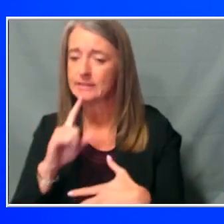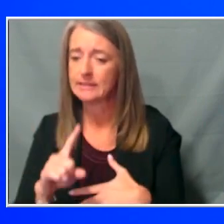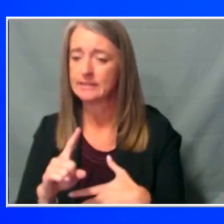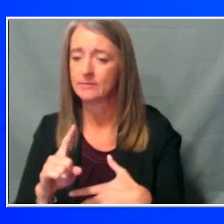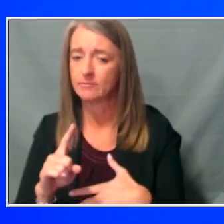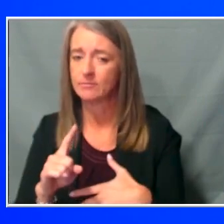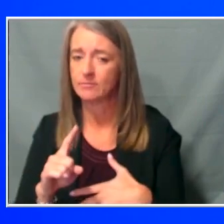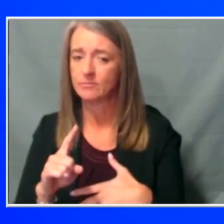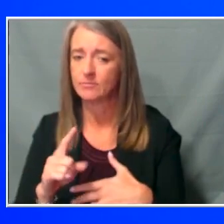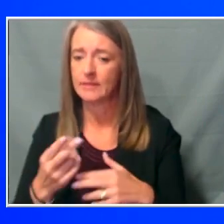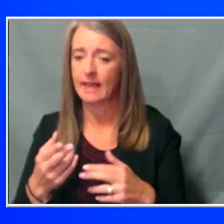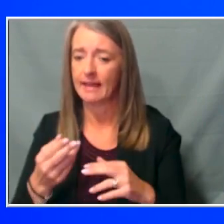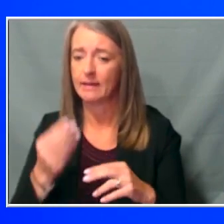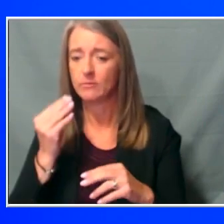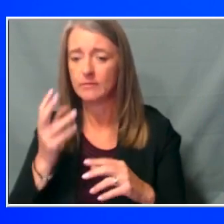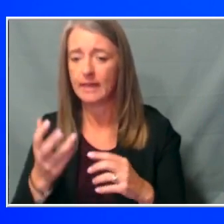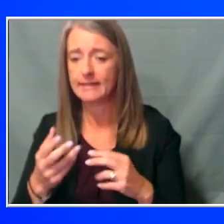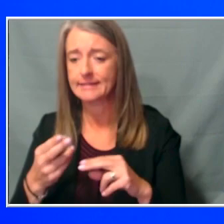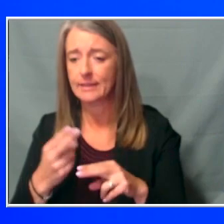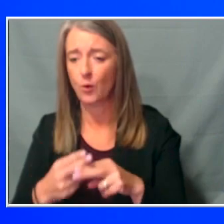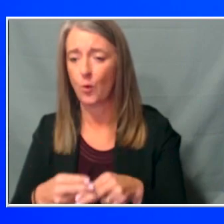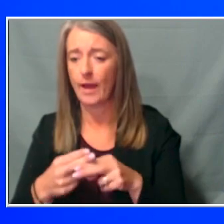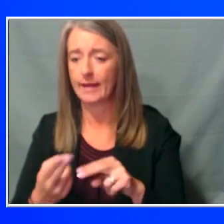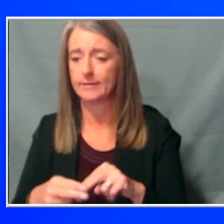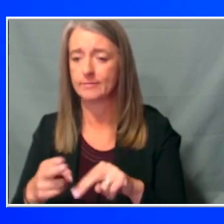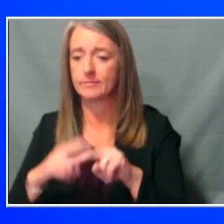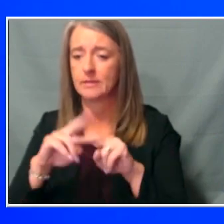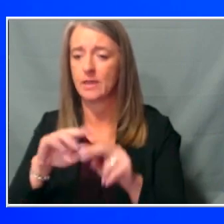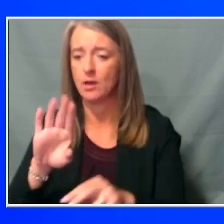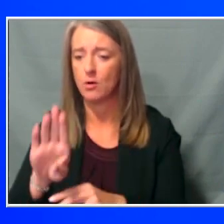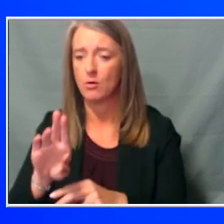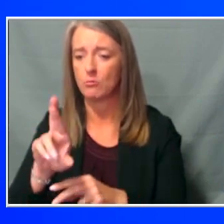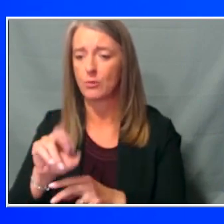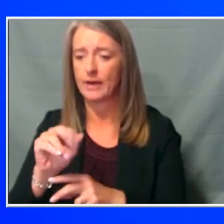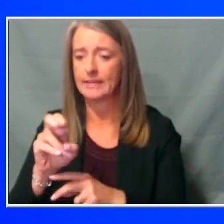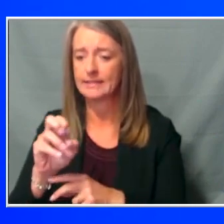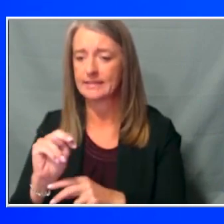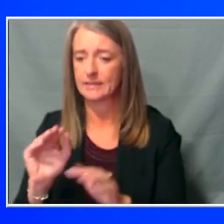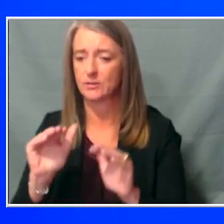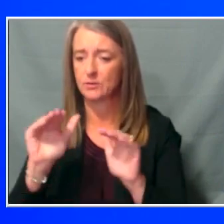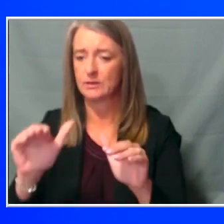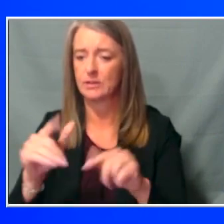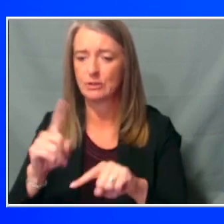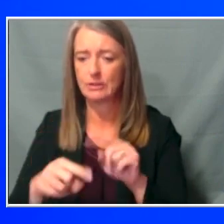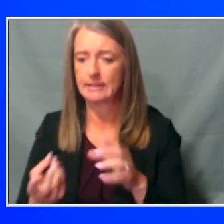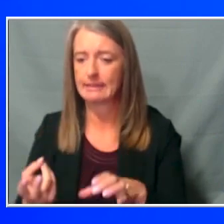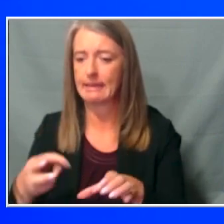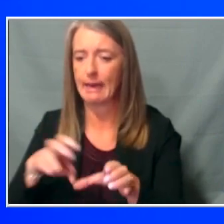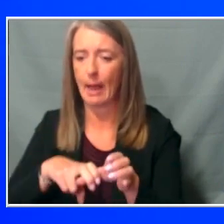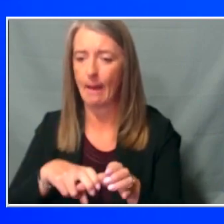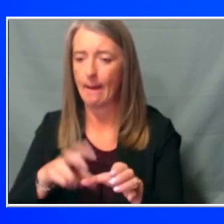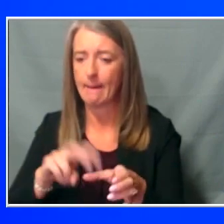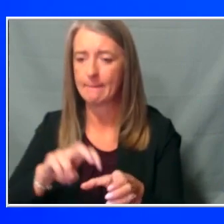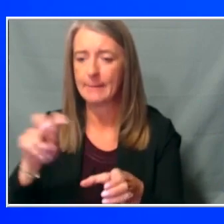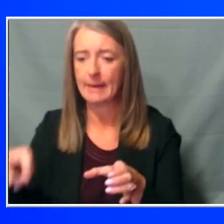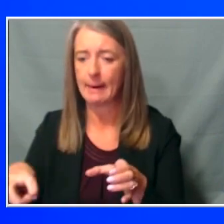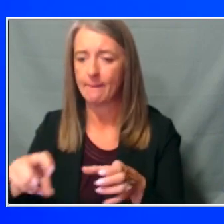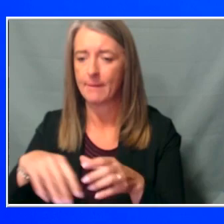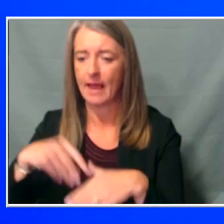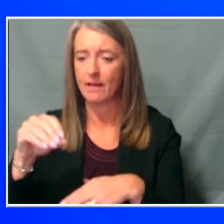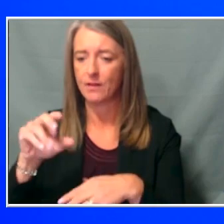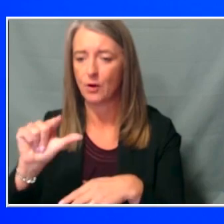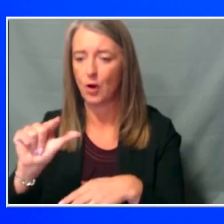I had gained a lot of weight, went to Branson, could barely get up out of the go-kart, and that was the day I was